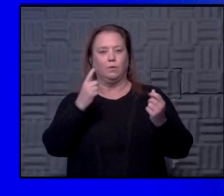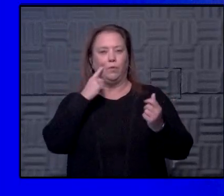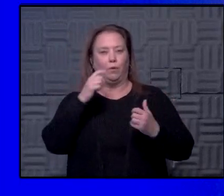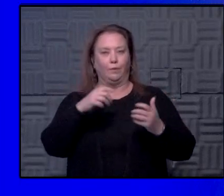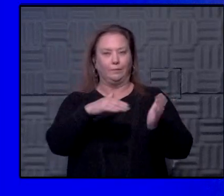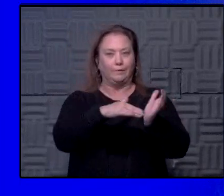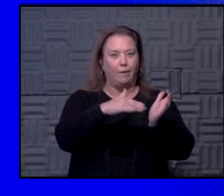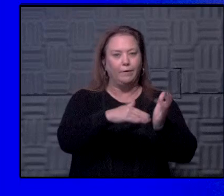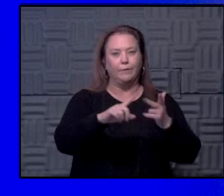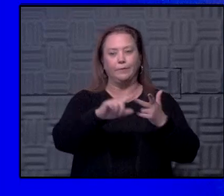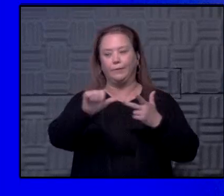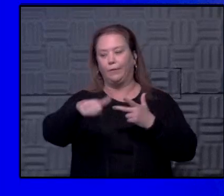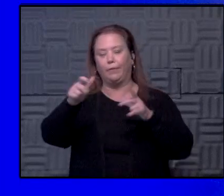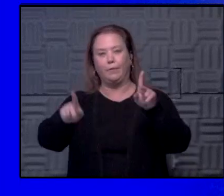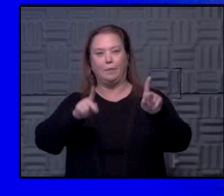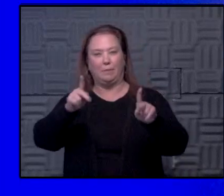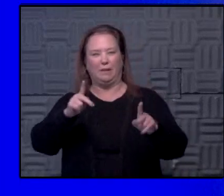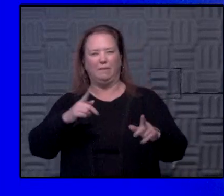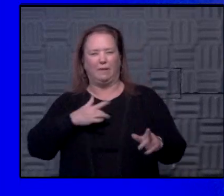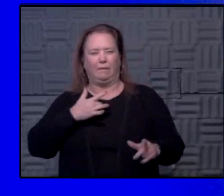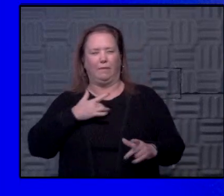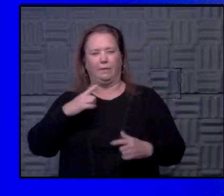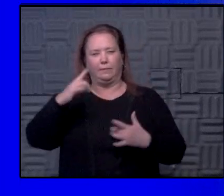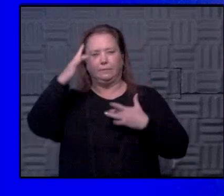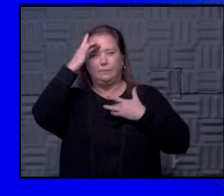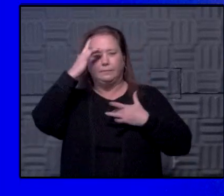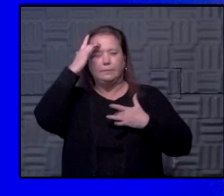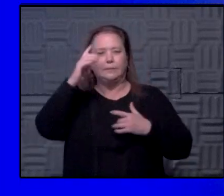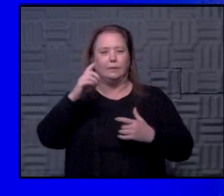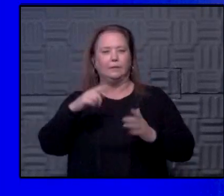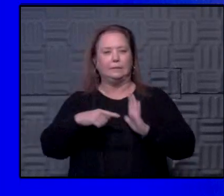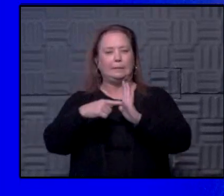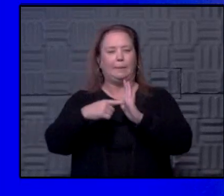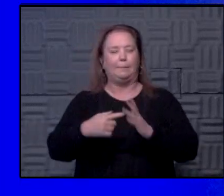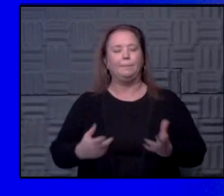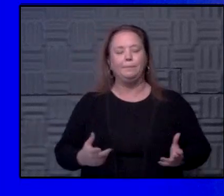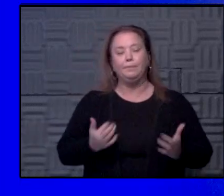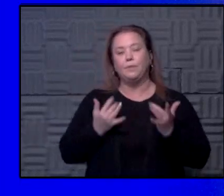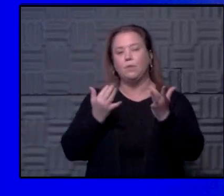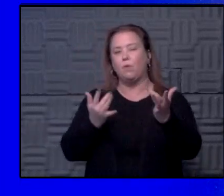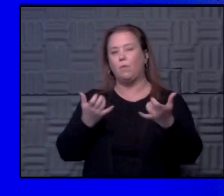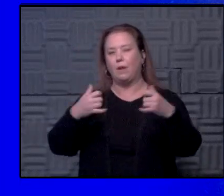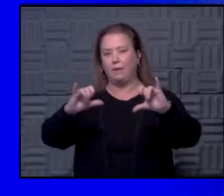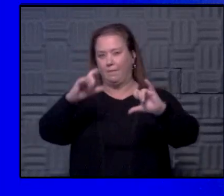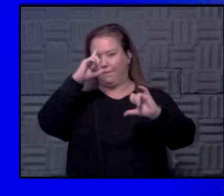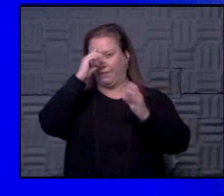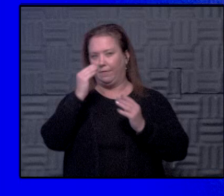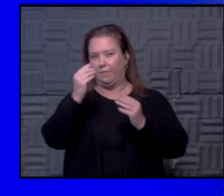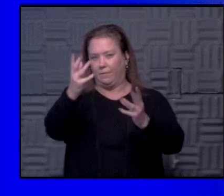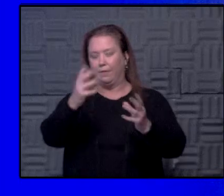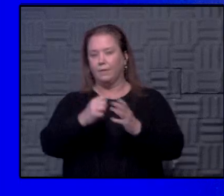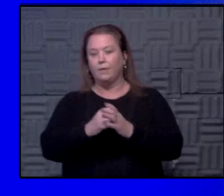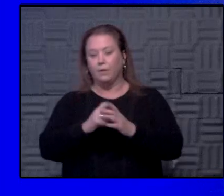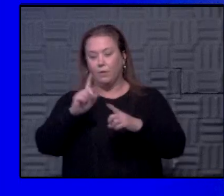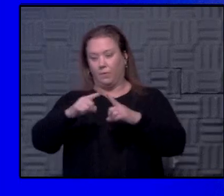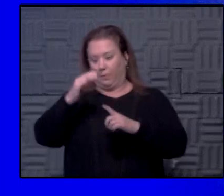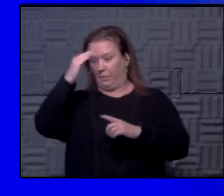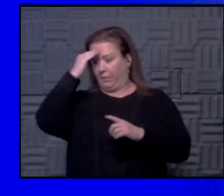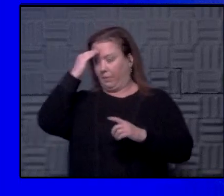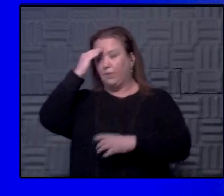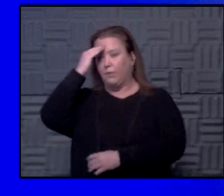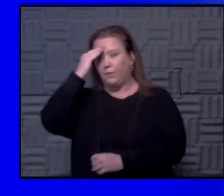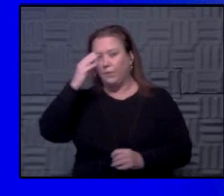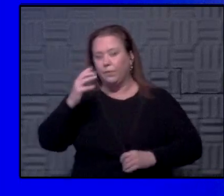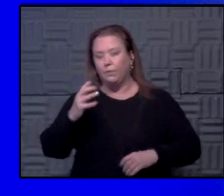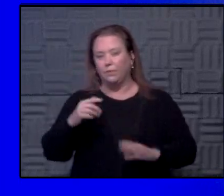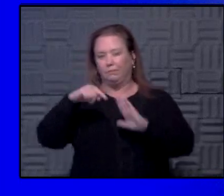other people should they have symptoms, and probably what those symptoms will be. So we are still waiting for a lot of that information, and once we know that, we can